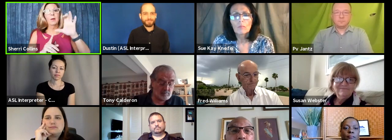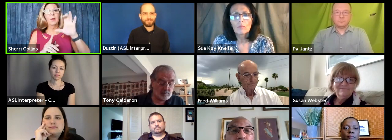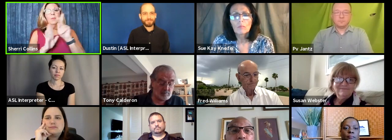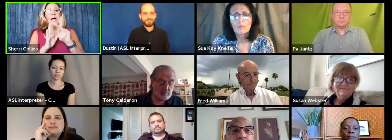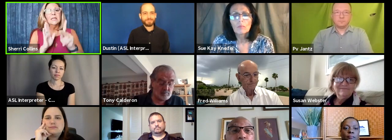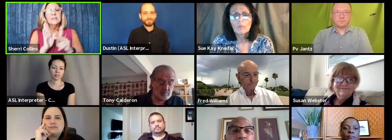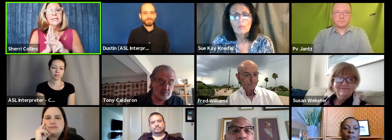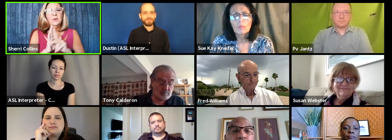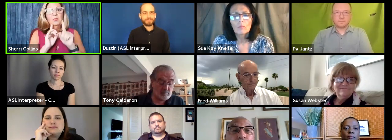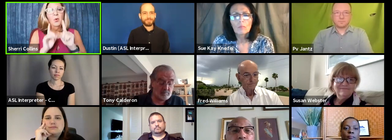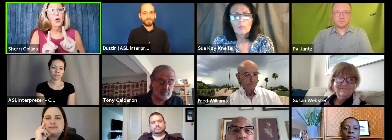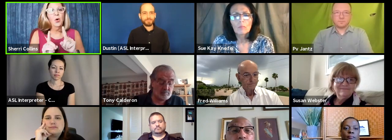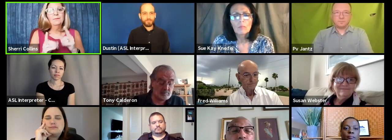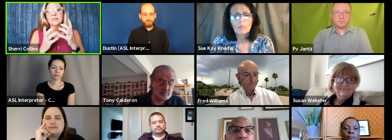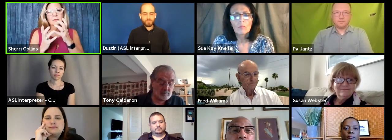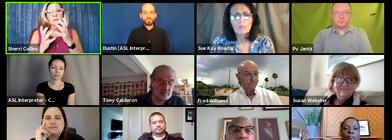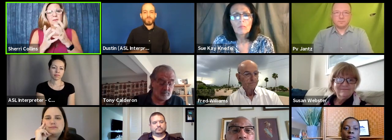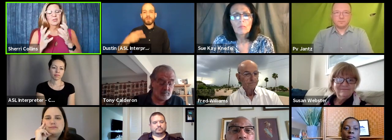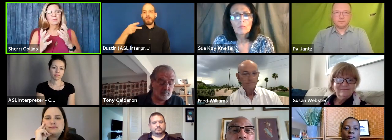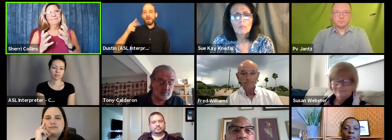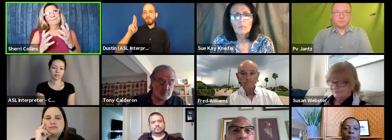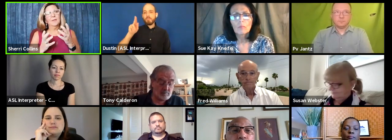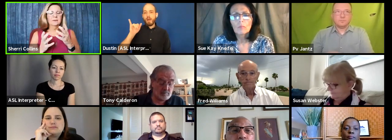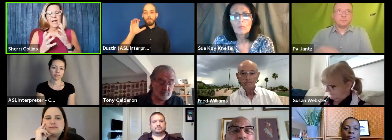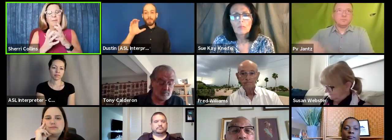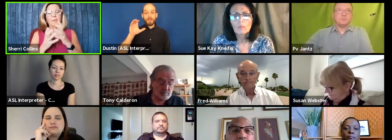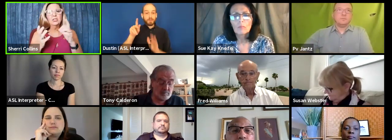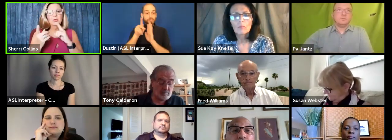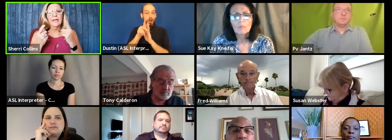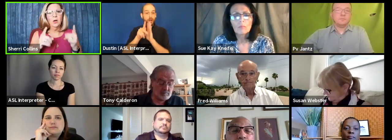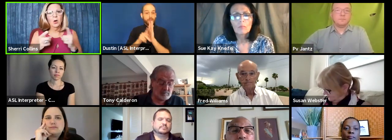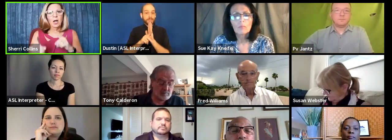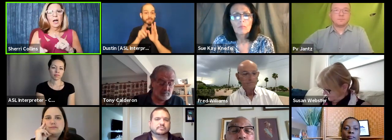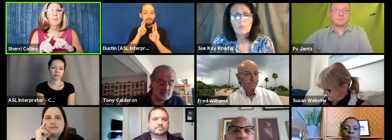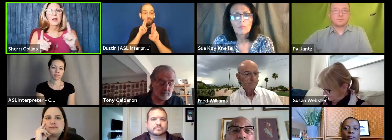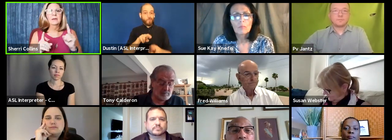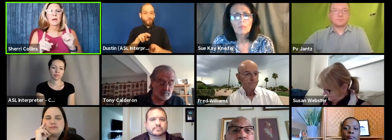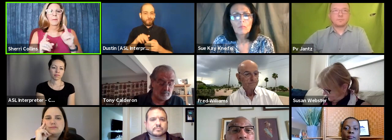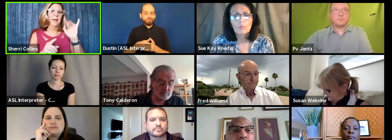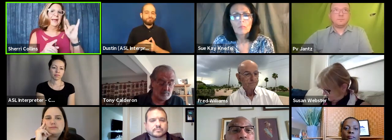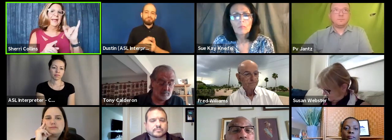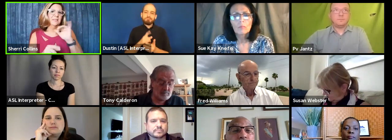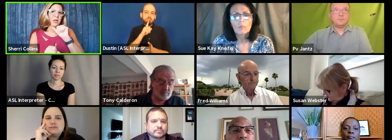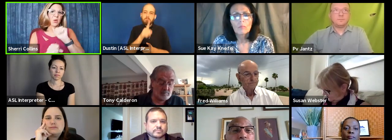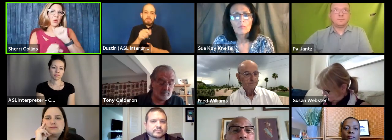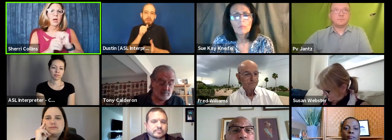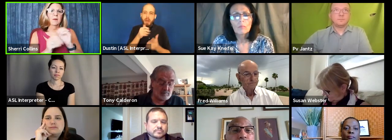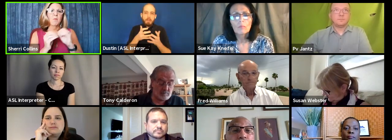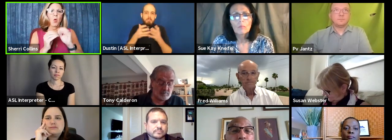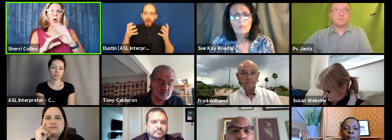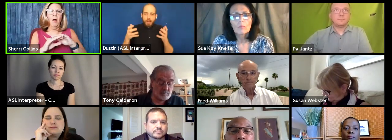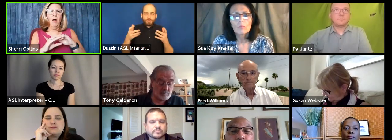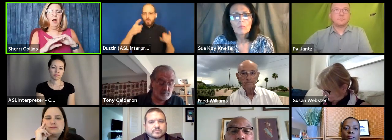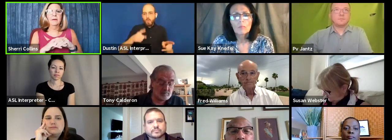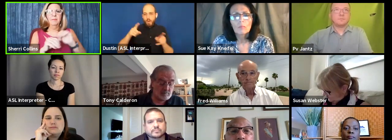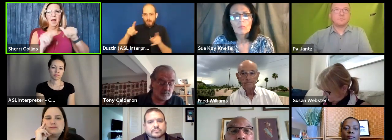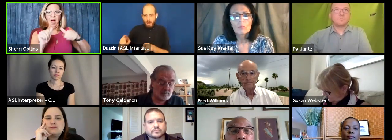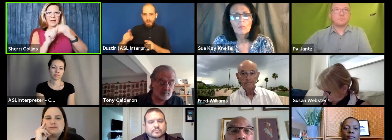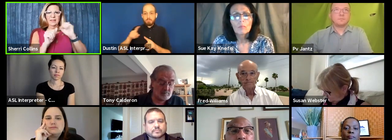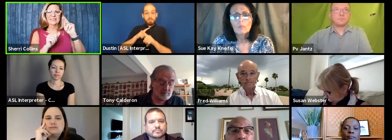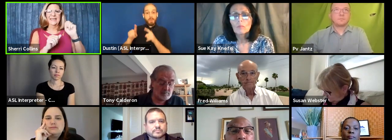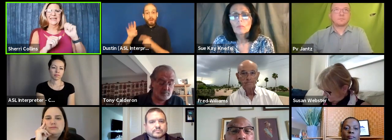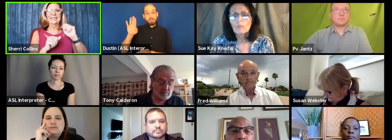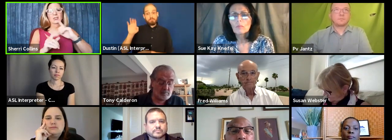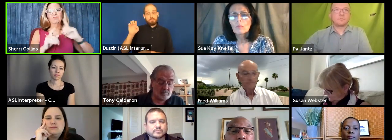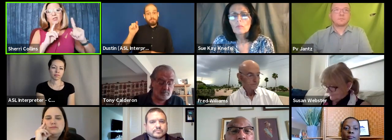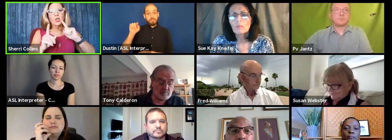The public policy report, not much really going on, but Betty has been working more on behind